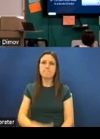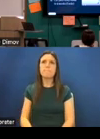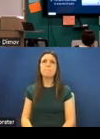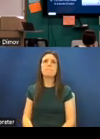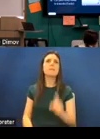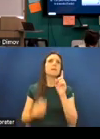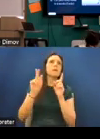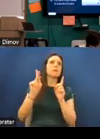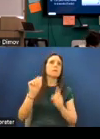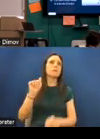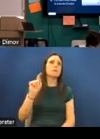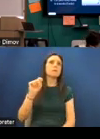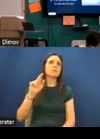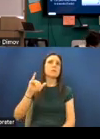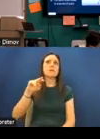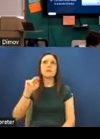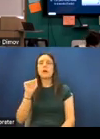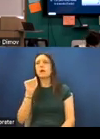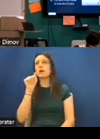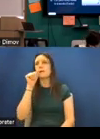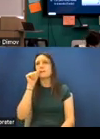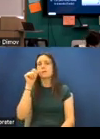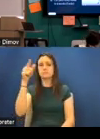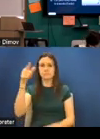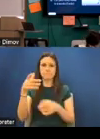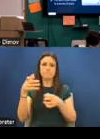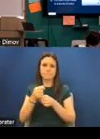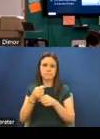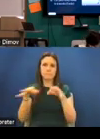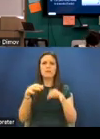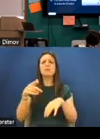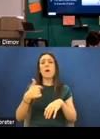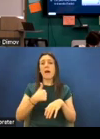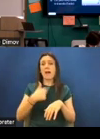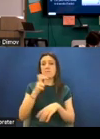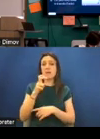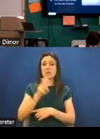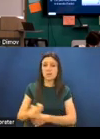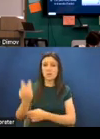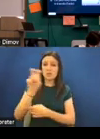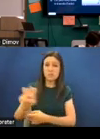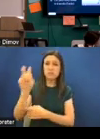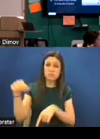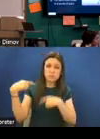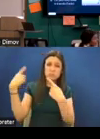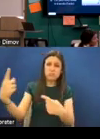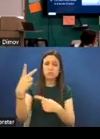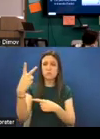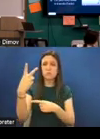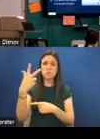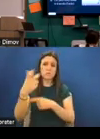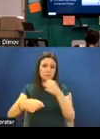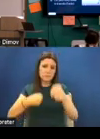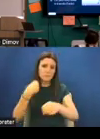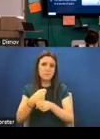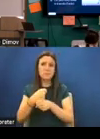Katrina. Can you tell us about it? So I've been on a journey for about 2-3 years now of changing my